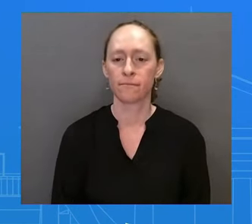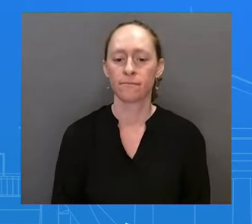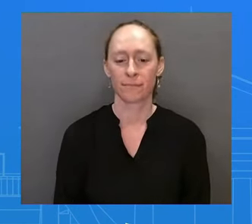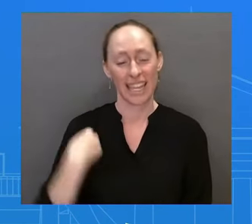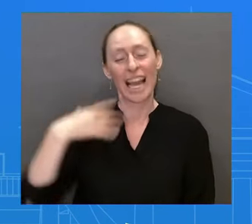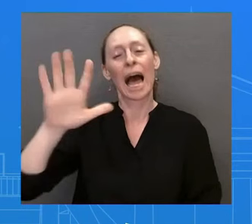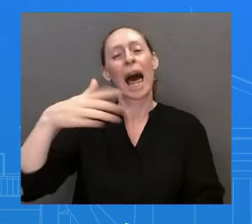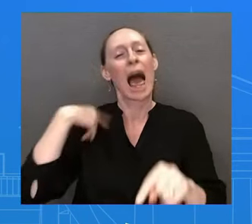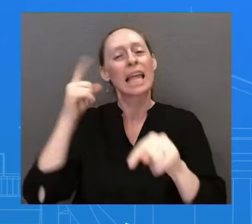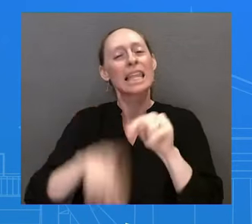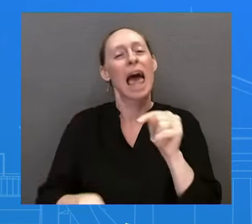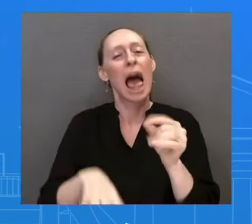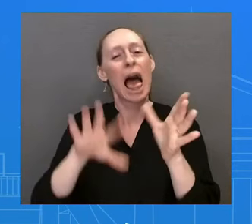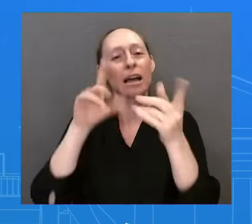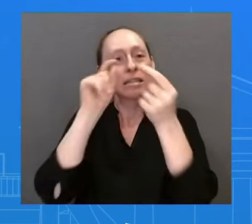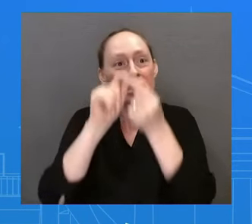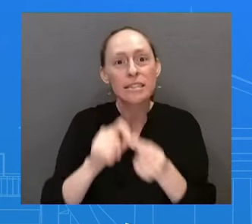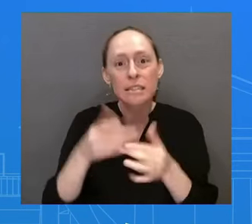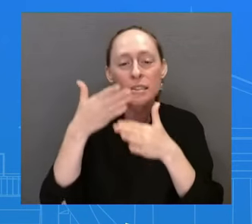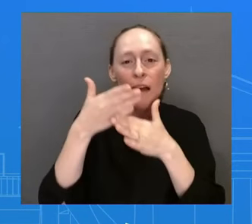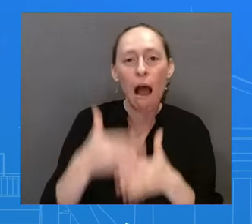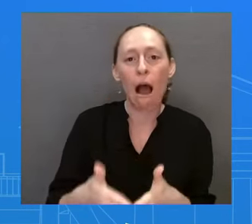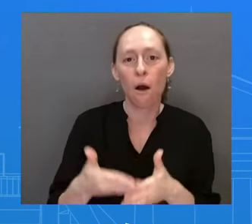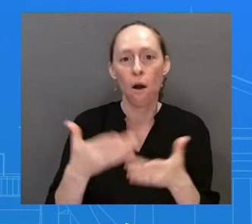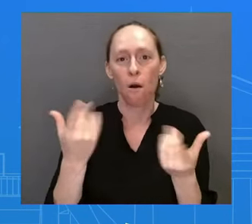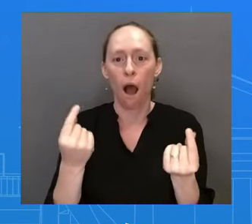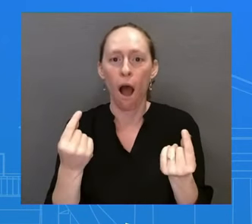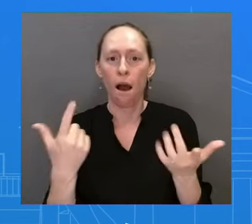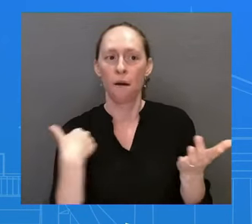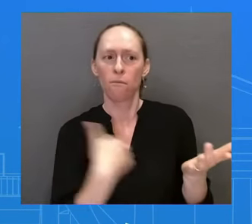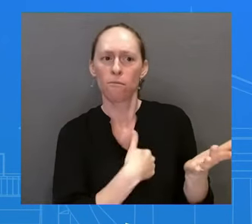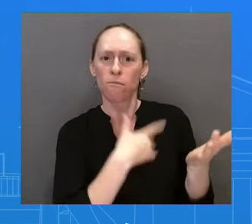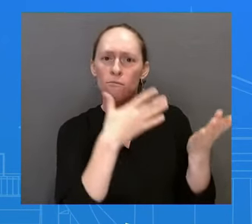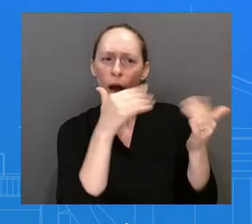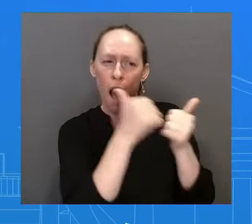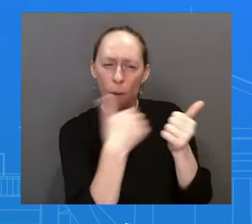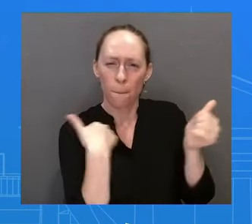over the weekend, this is not a new development